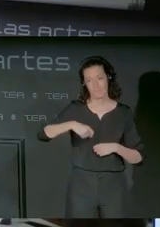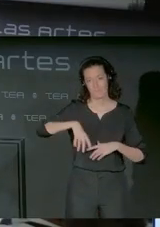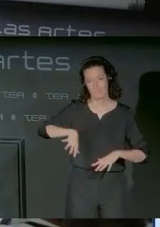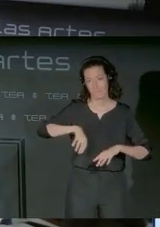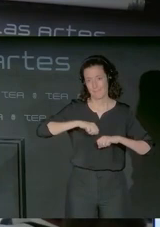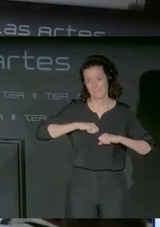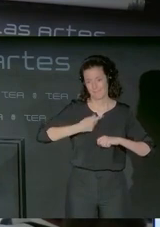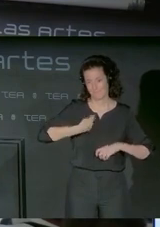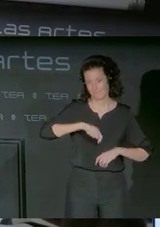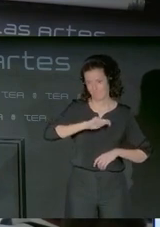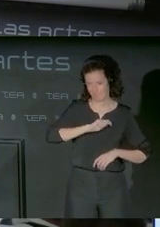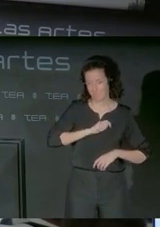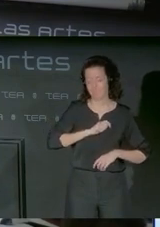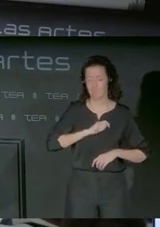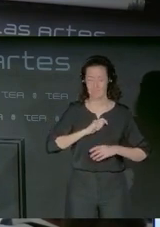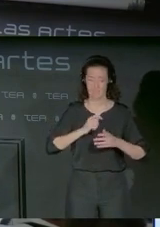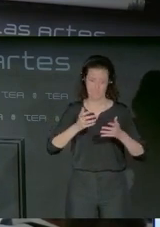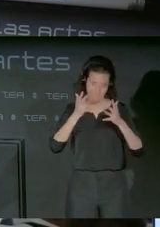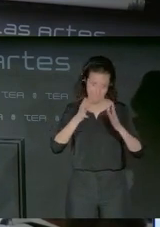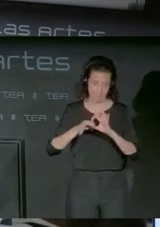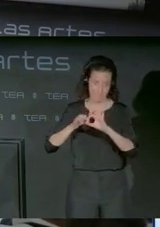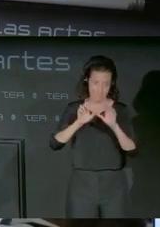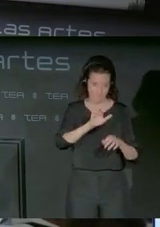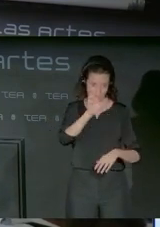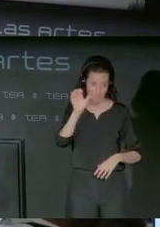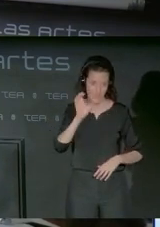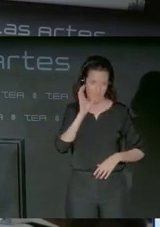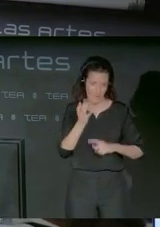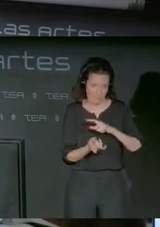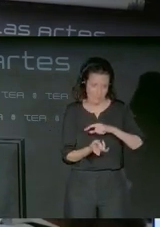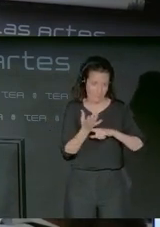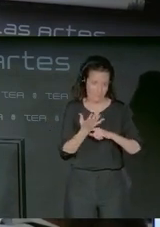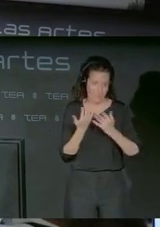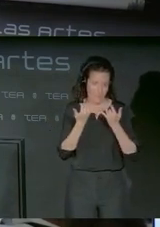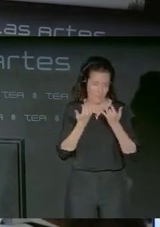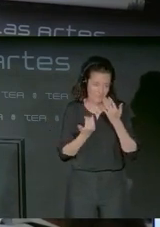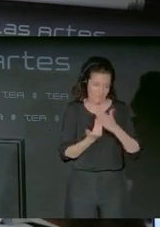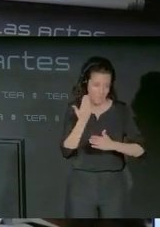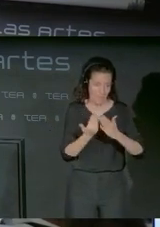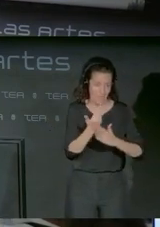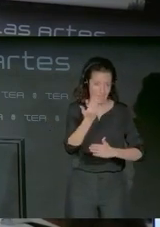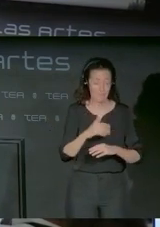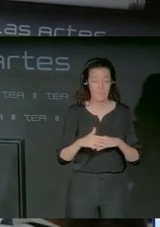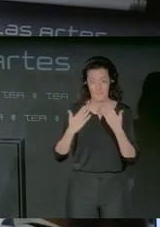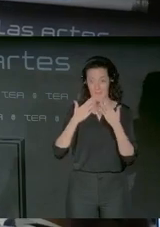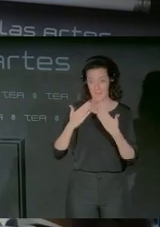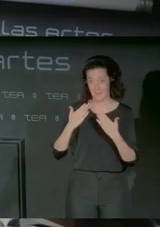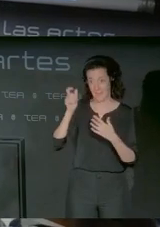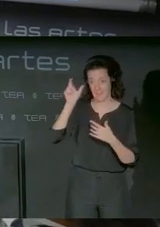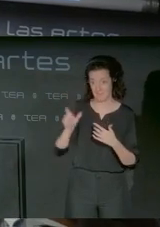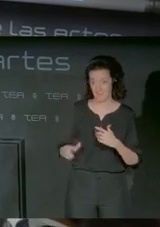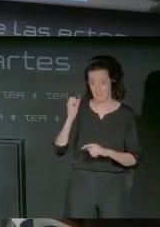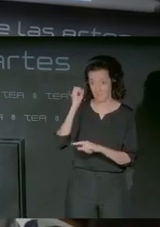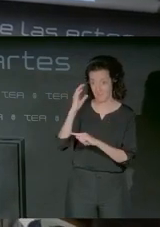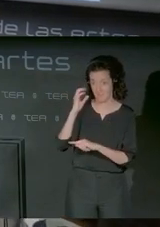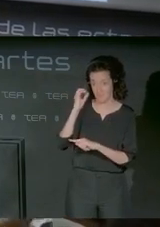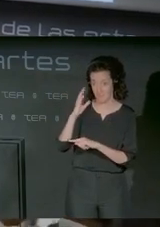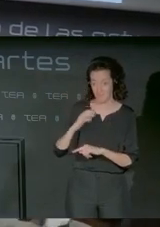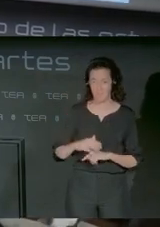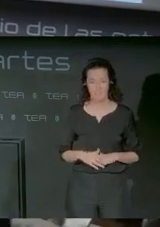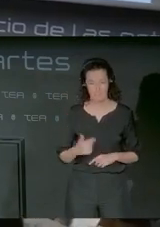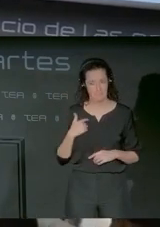of all, thank you very much for your insightful presentation, and I'm looking forward to reading your report next week. Next month.